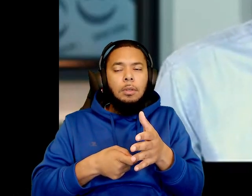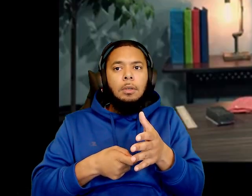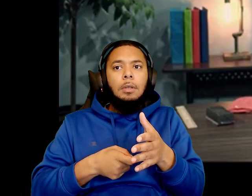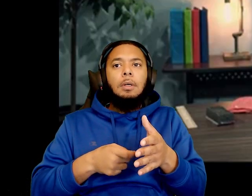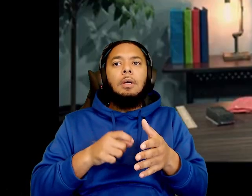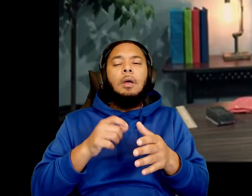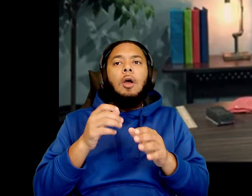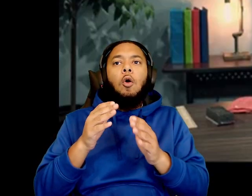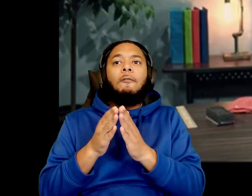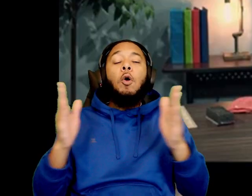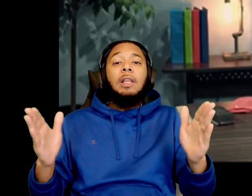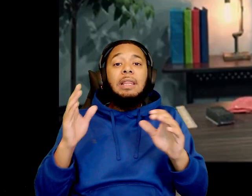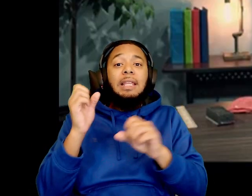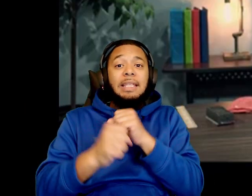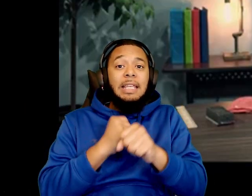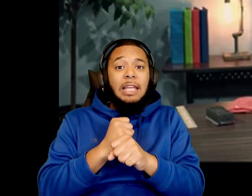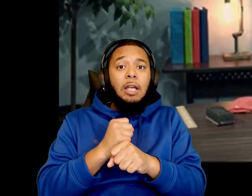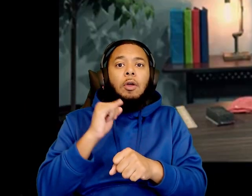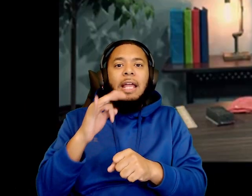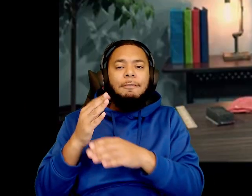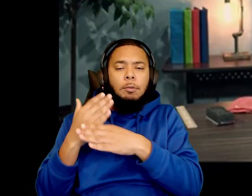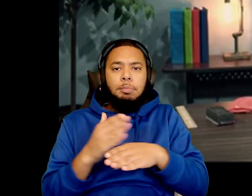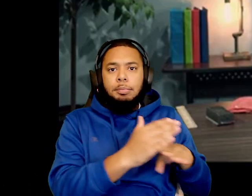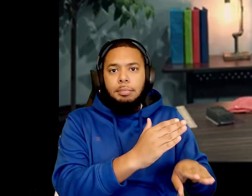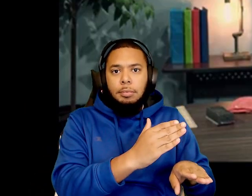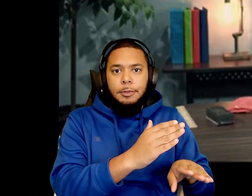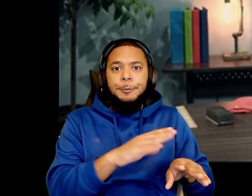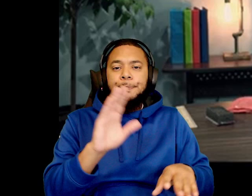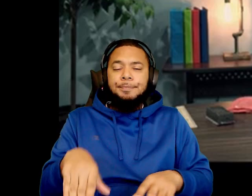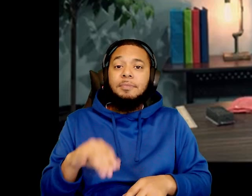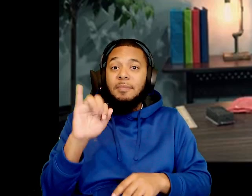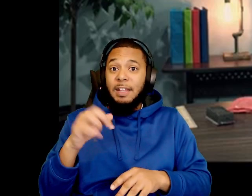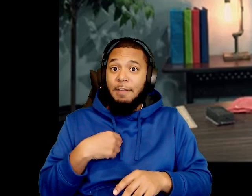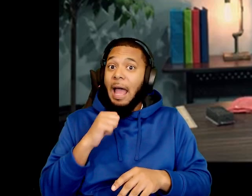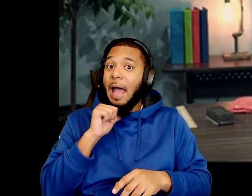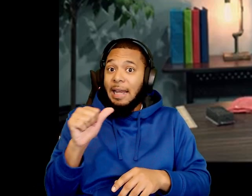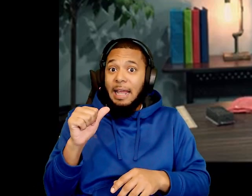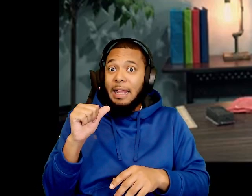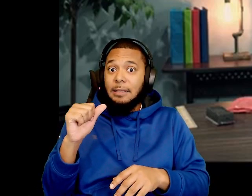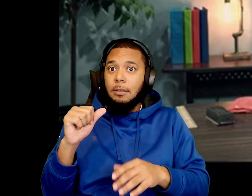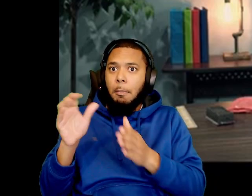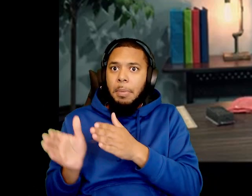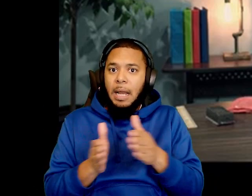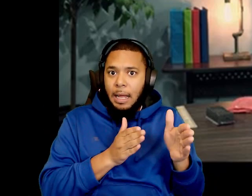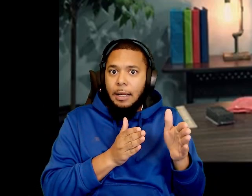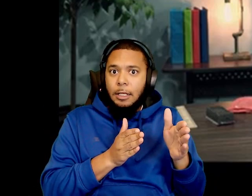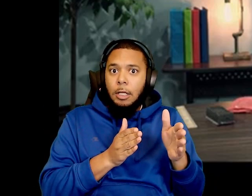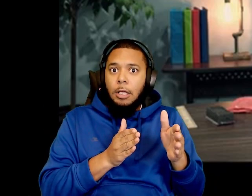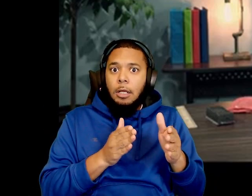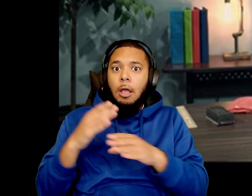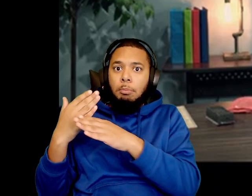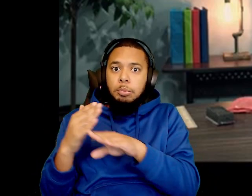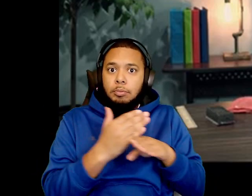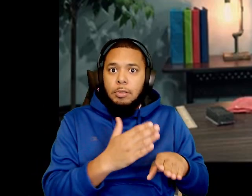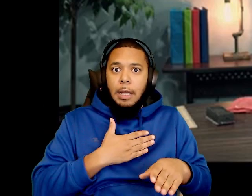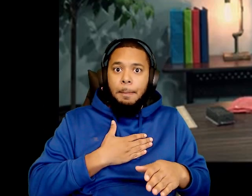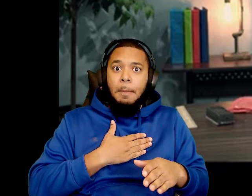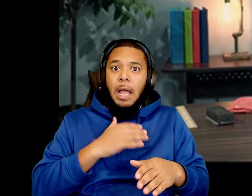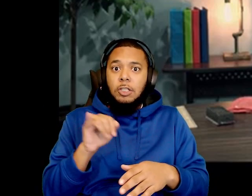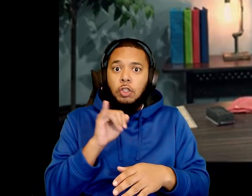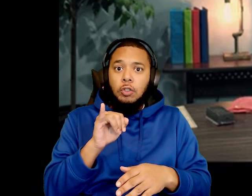month. I tell you what, if I didn't think about prorating my home insurance and it got to April when I